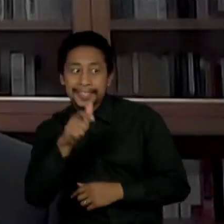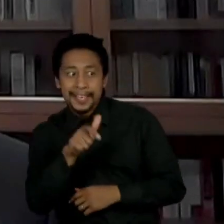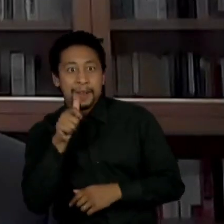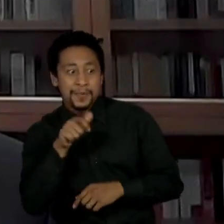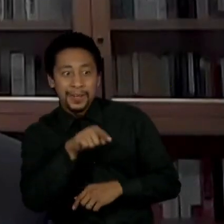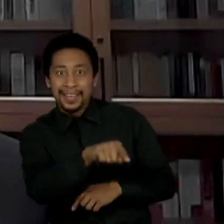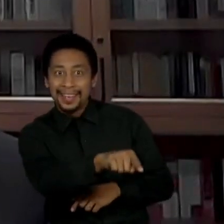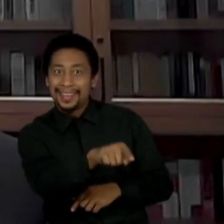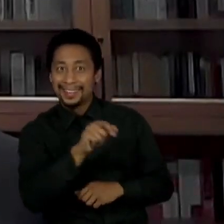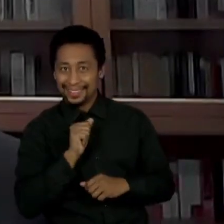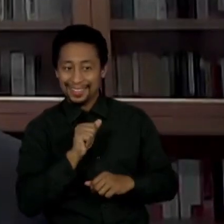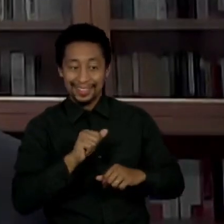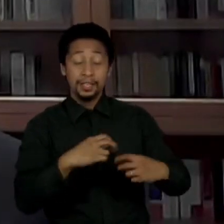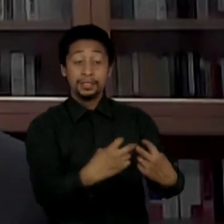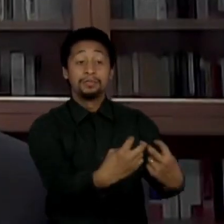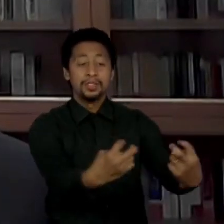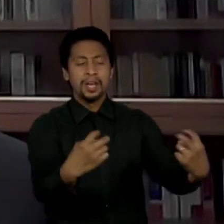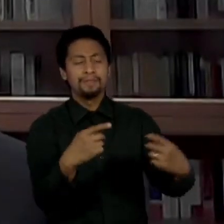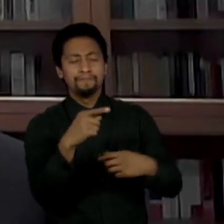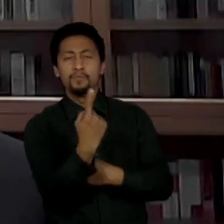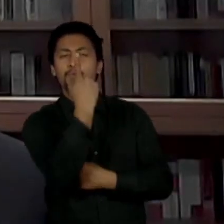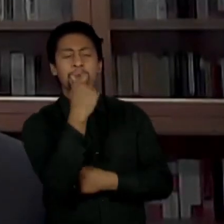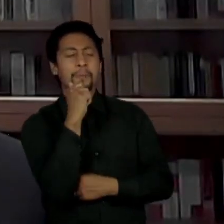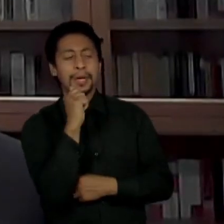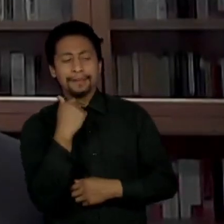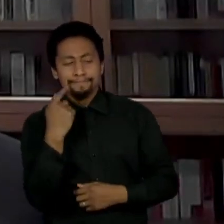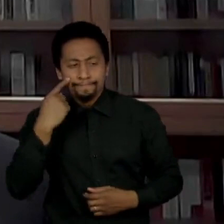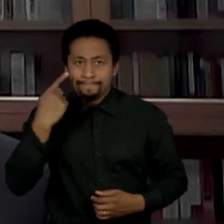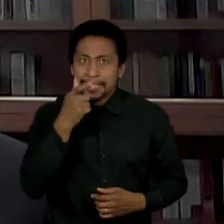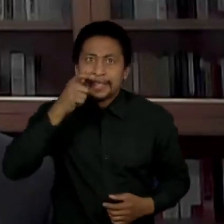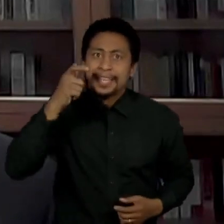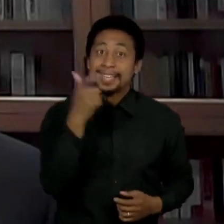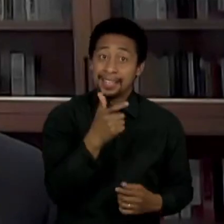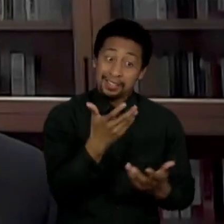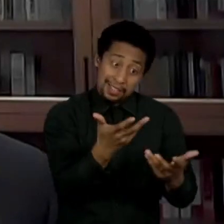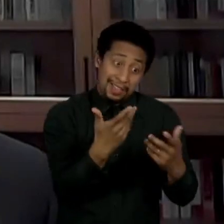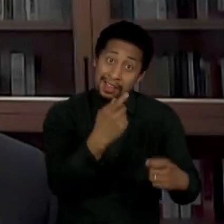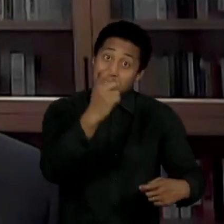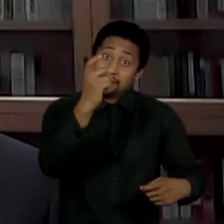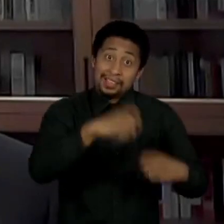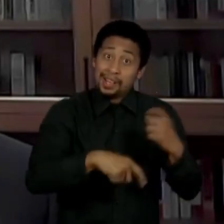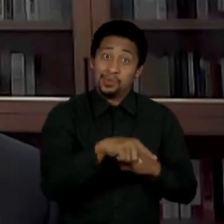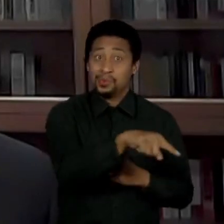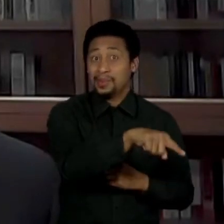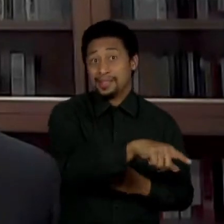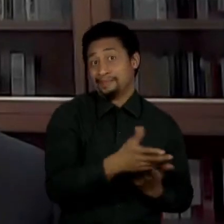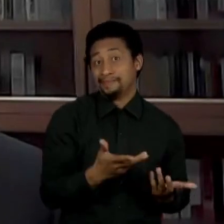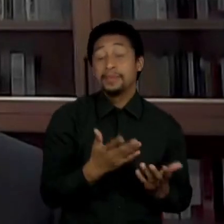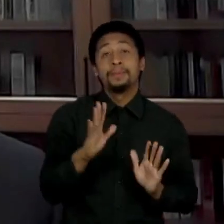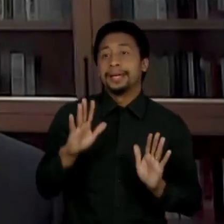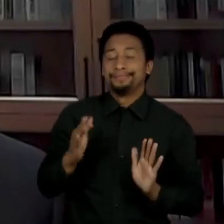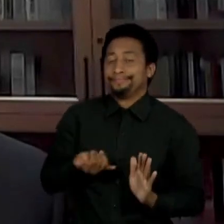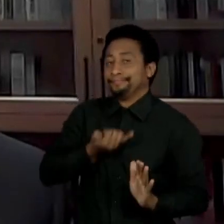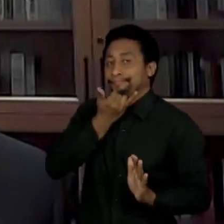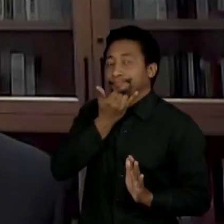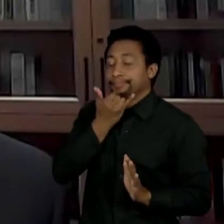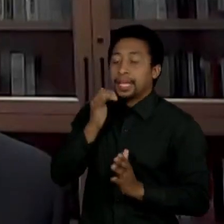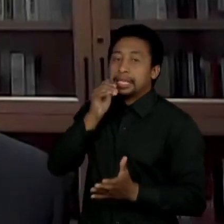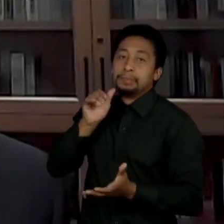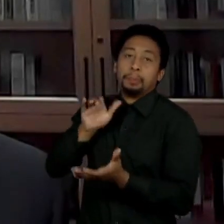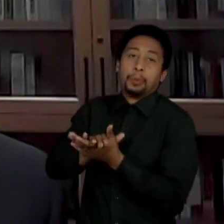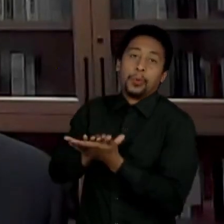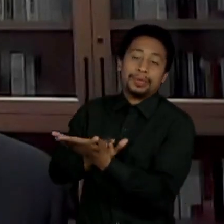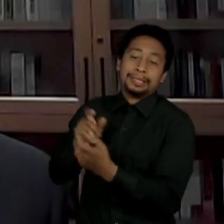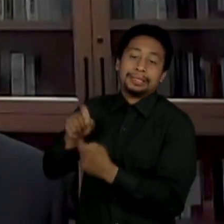He wants to have sex with her because he's only ever had sex with his wife. And his wife is